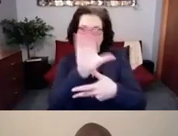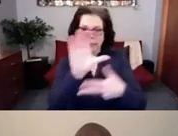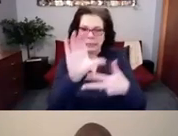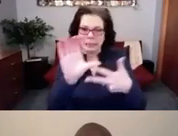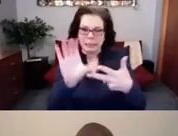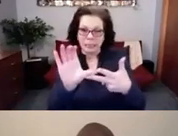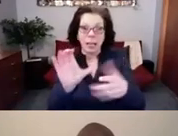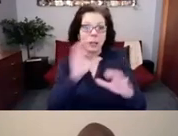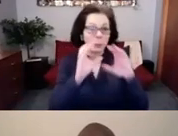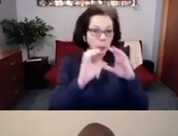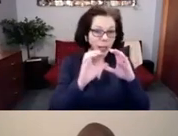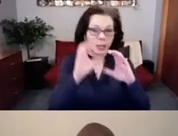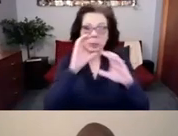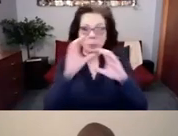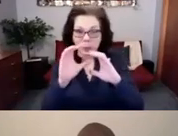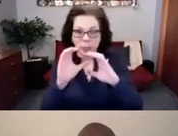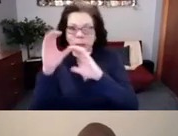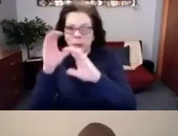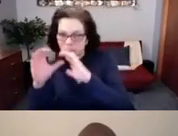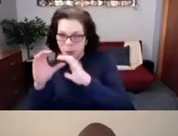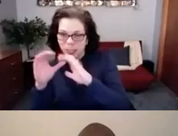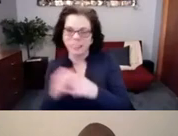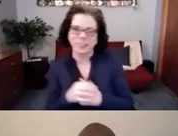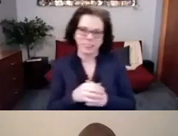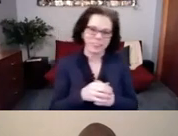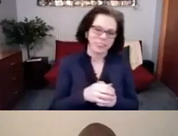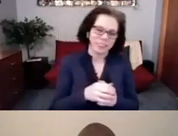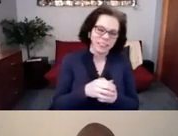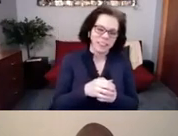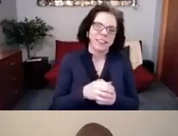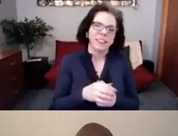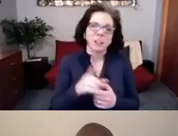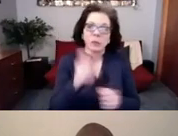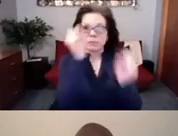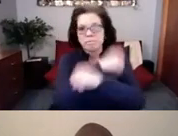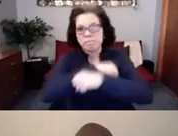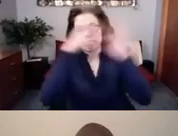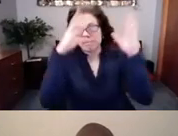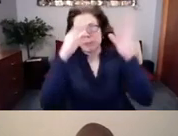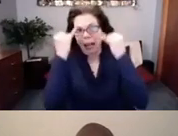communicate, communicate. And the big idea here is that we want